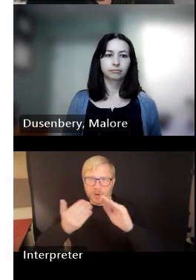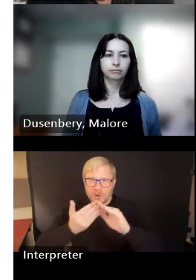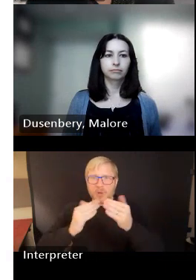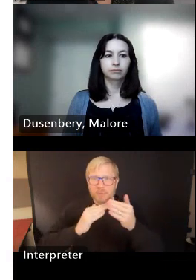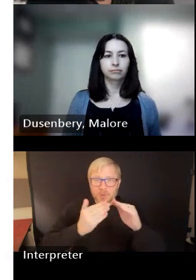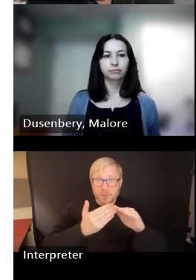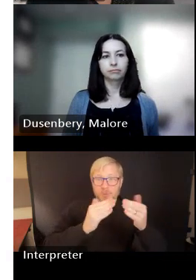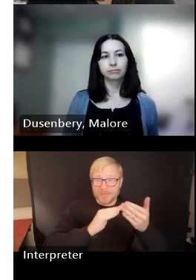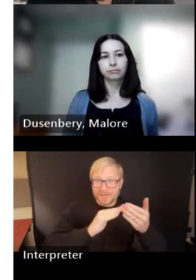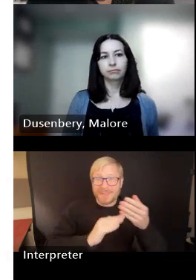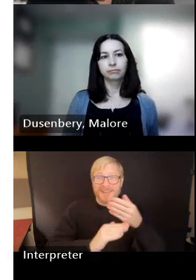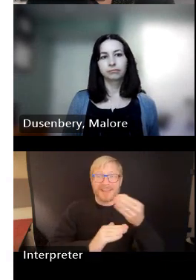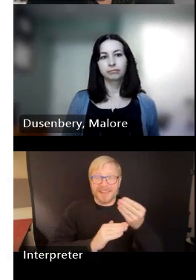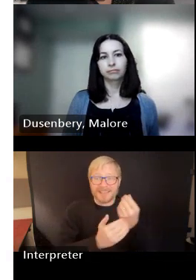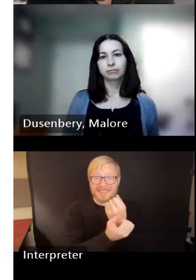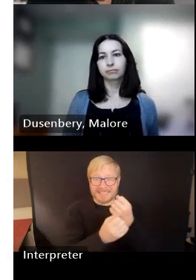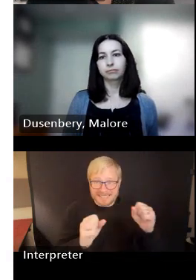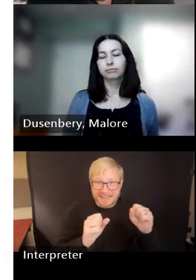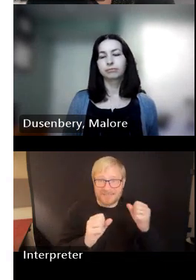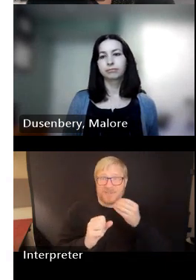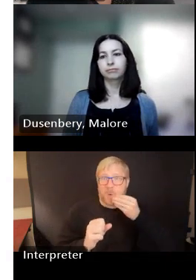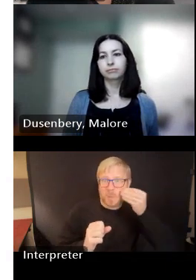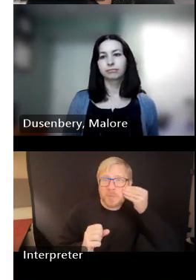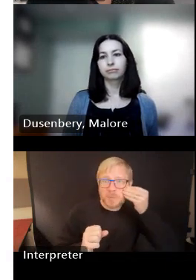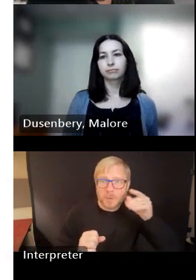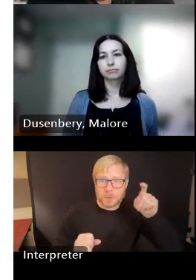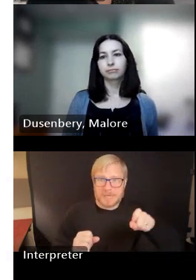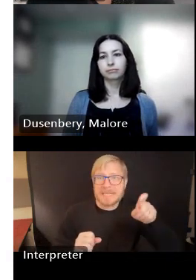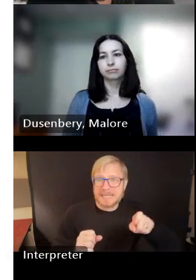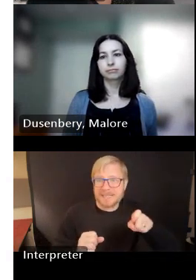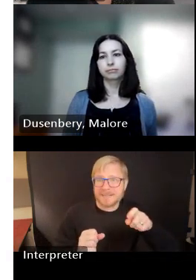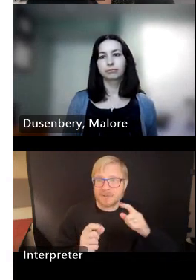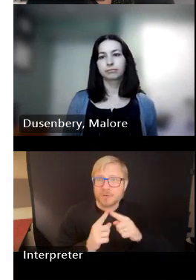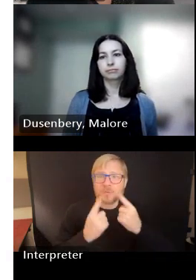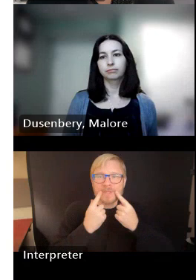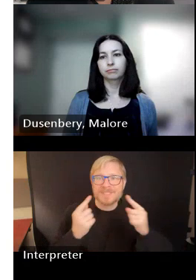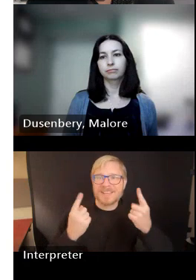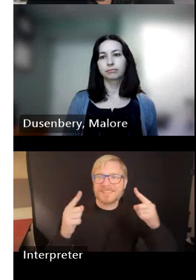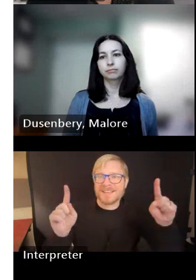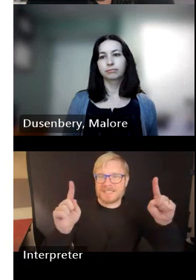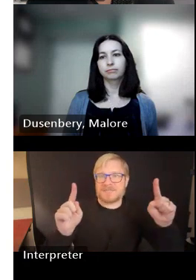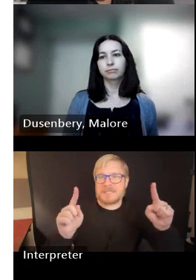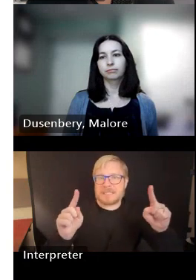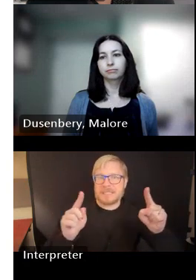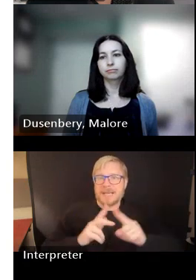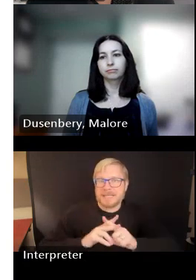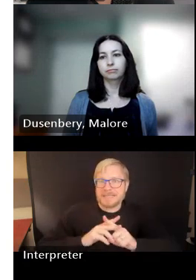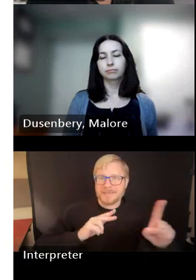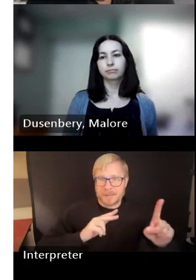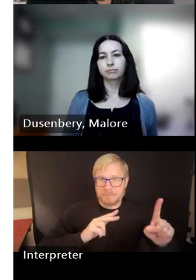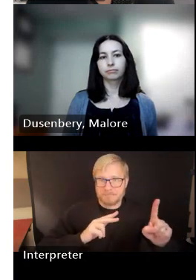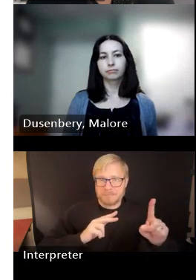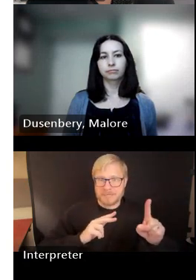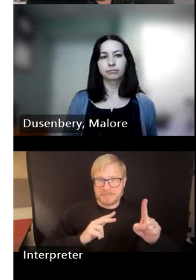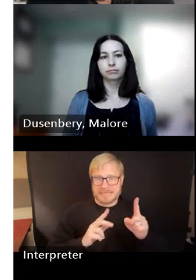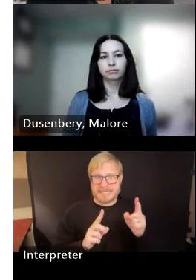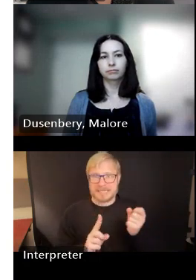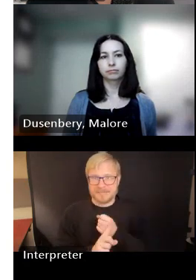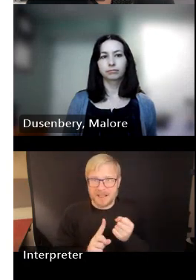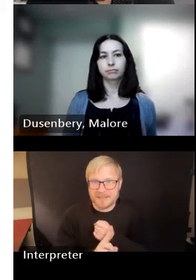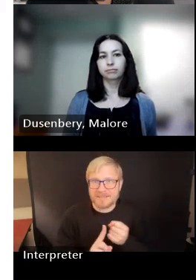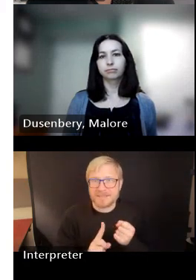housing to be able to actually successfully get away from the violence that's happening now. And we need the independence and the financial